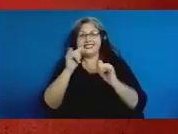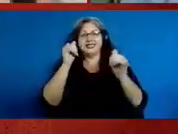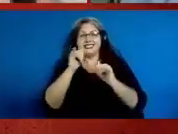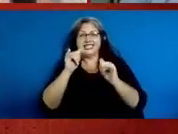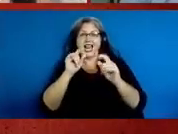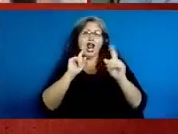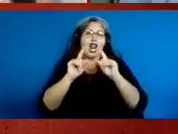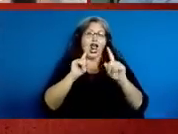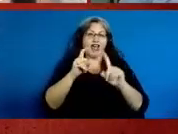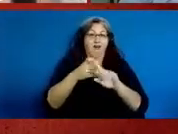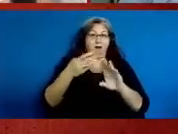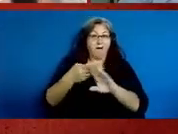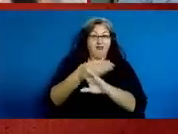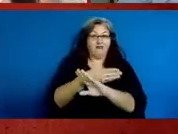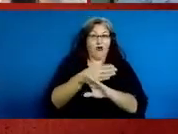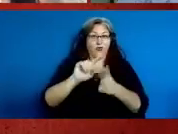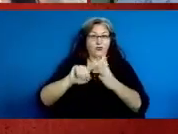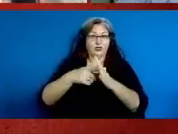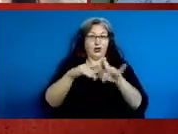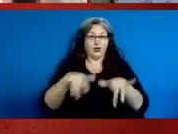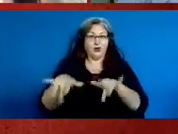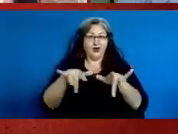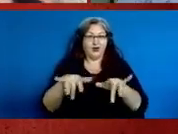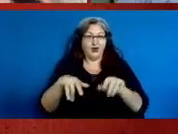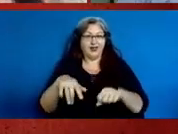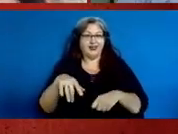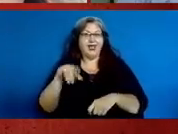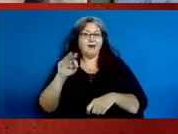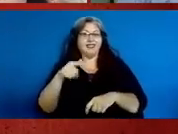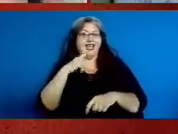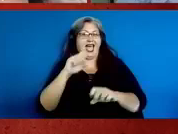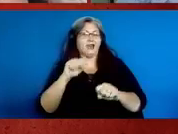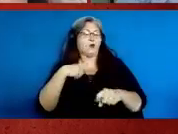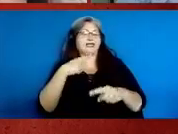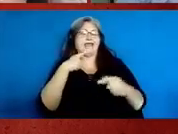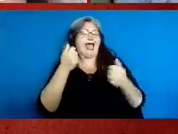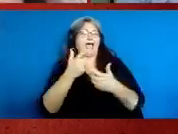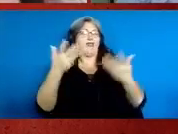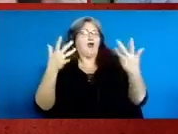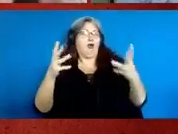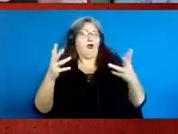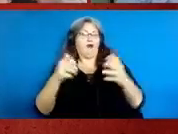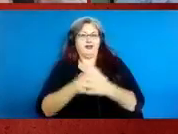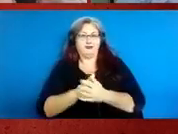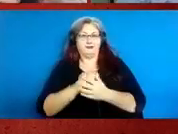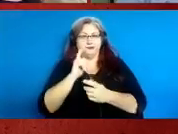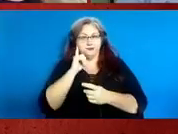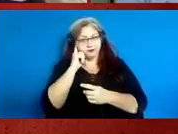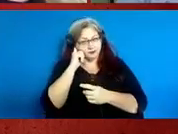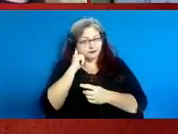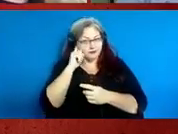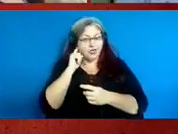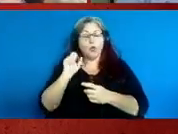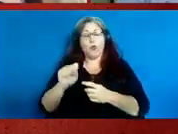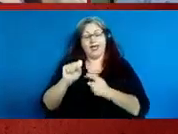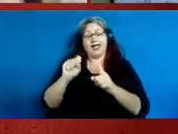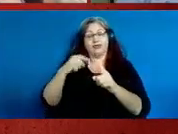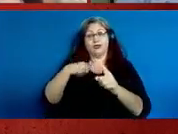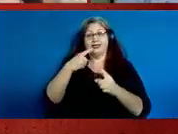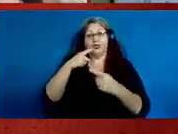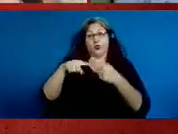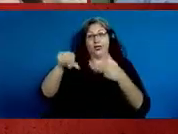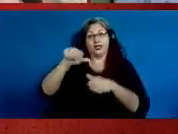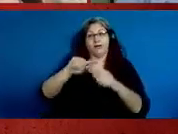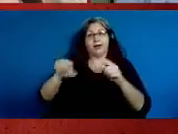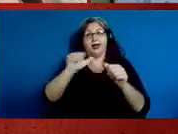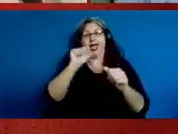this. I know, yeah, we've said everything already that we needed to say. Well, to one another we have, but yes, not to our